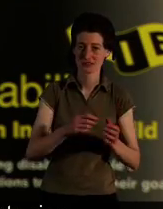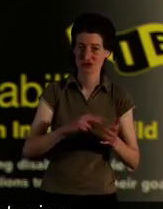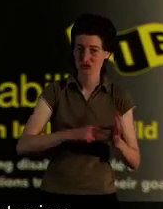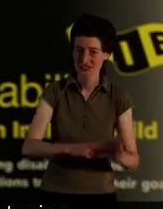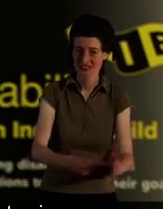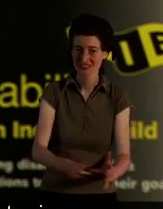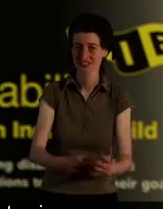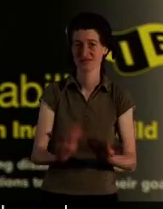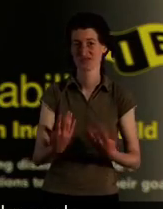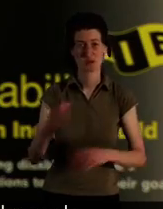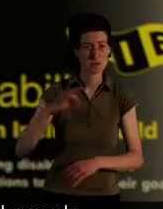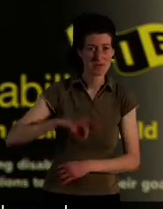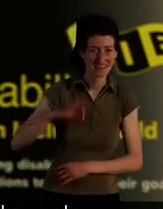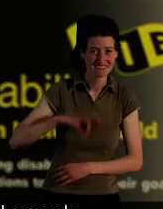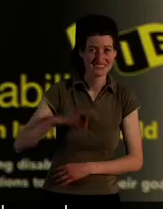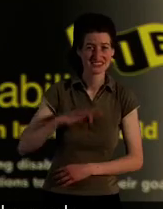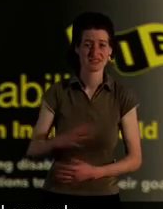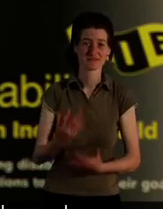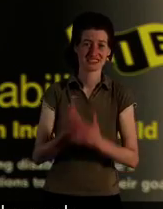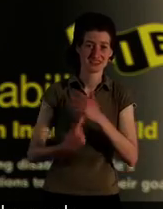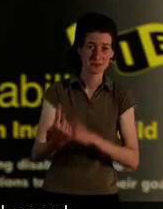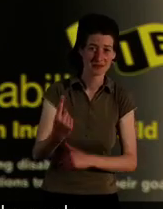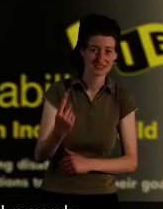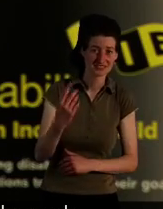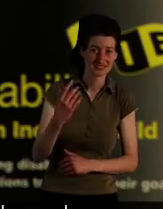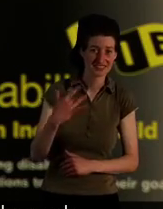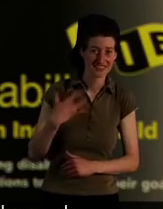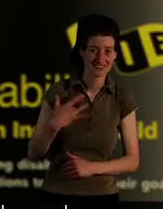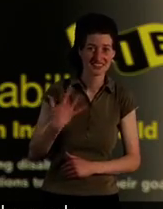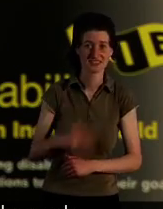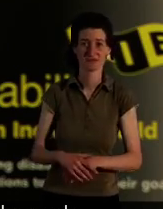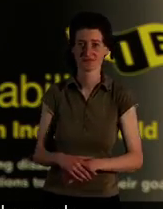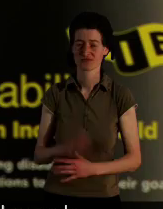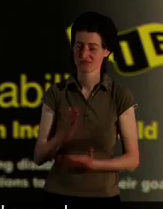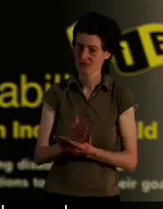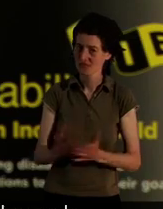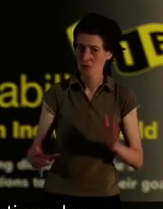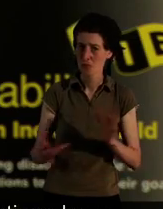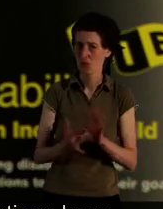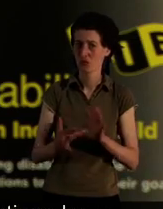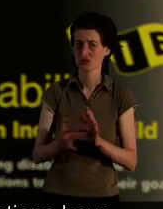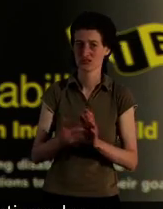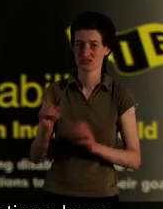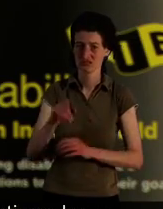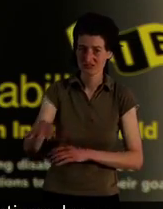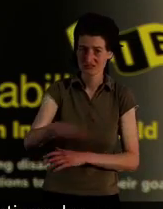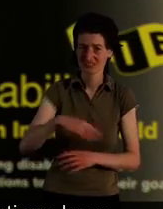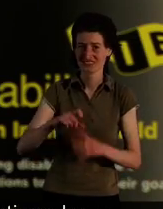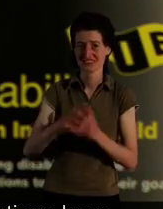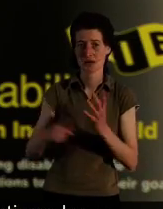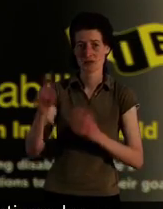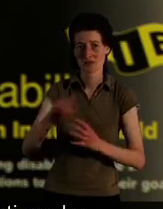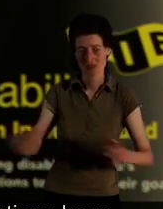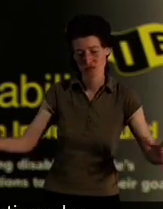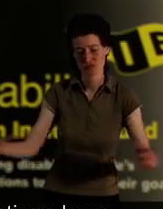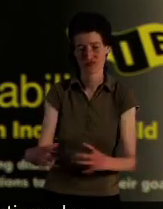benefits, around independent living, the more important it is for disabled people to get together and campaign on those. And I think